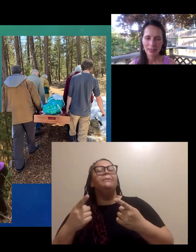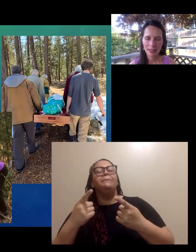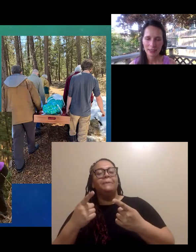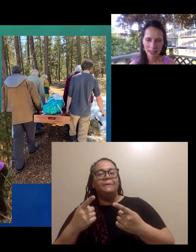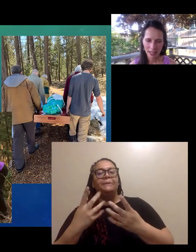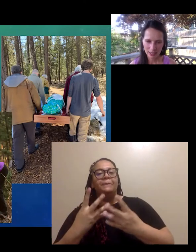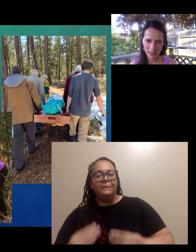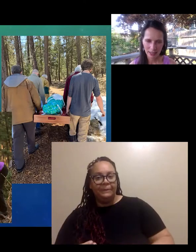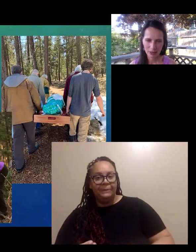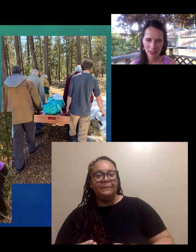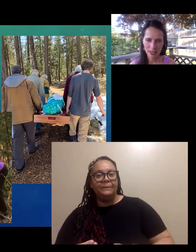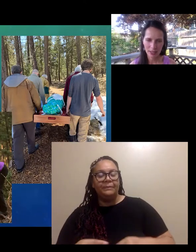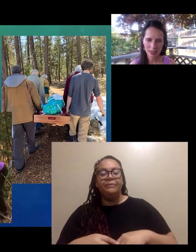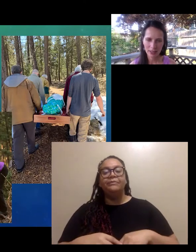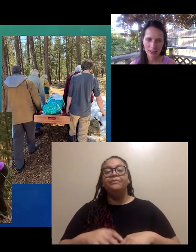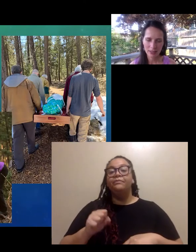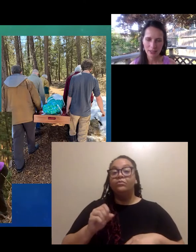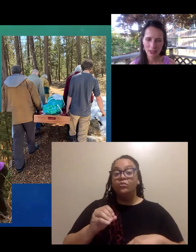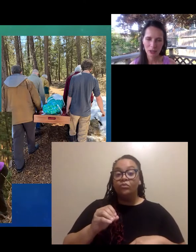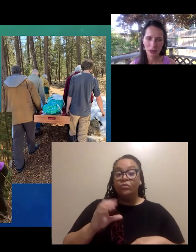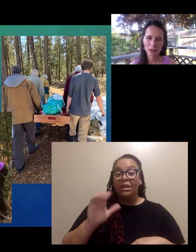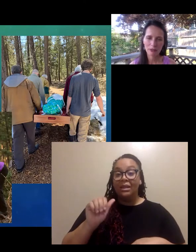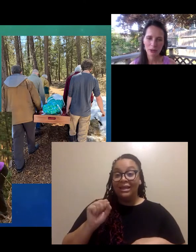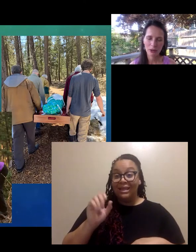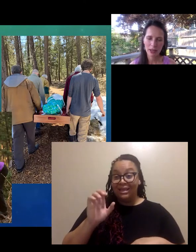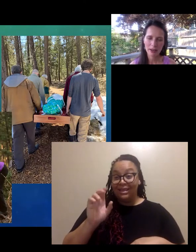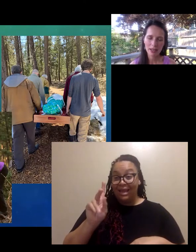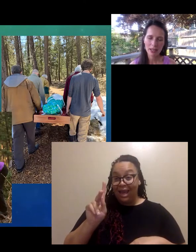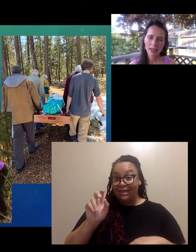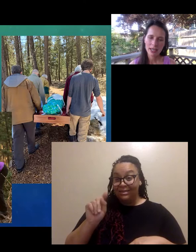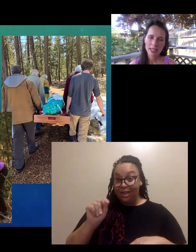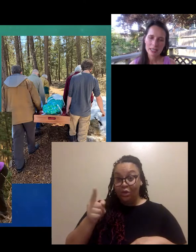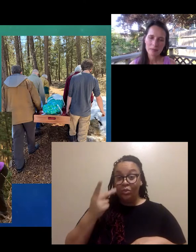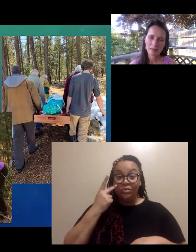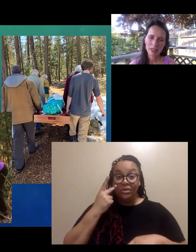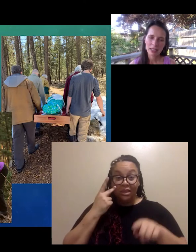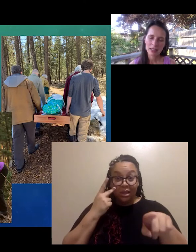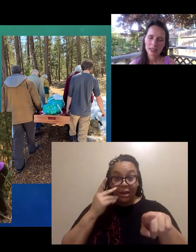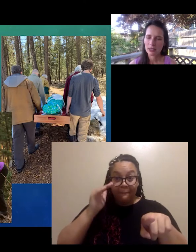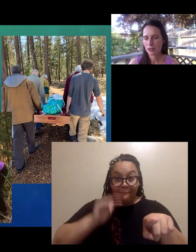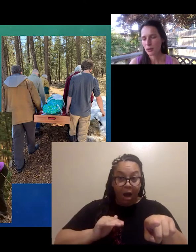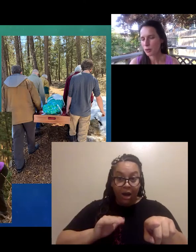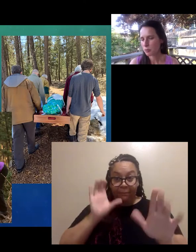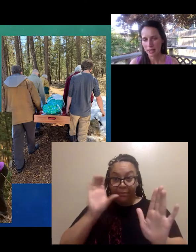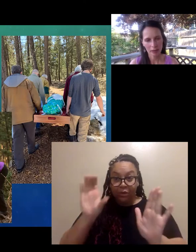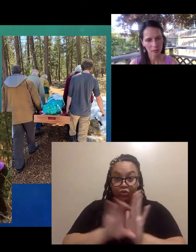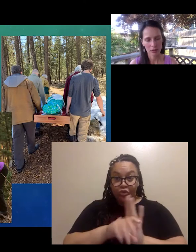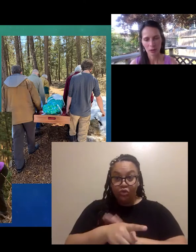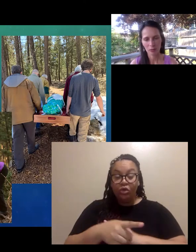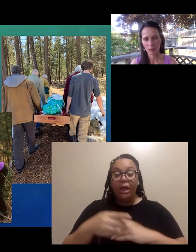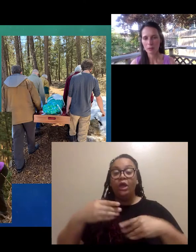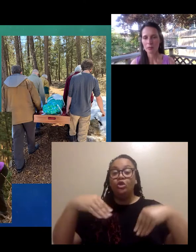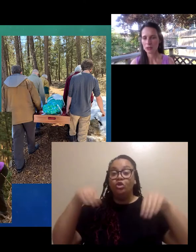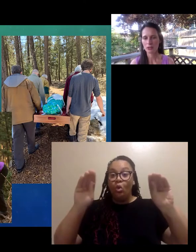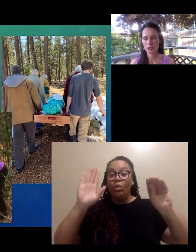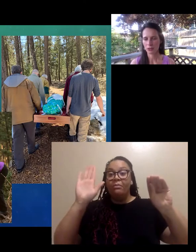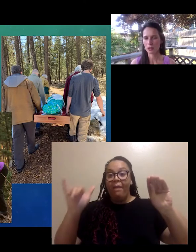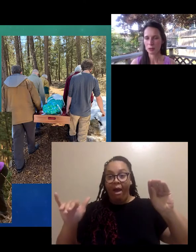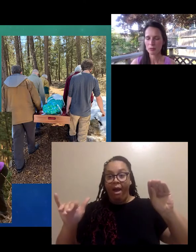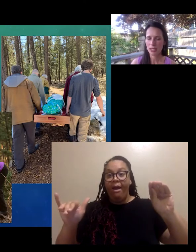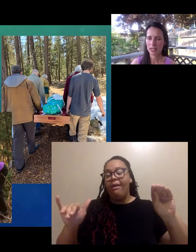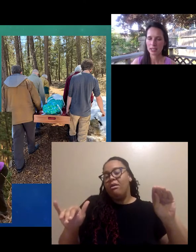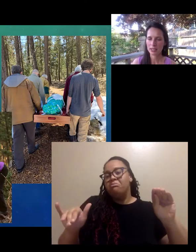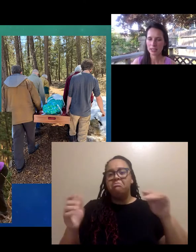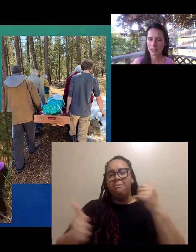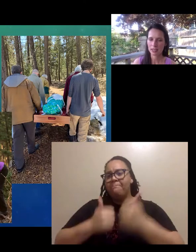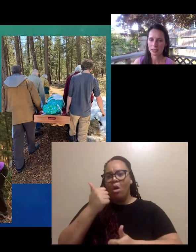the, the casket that you see in the center lower photo there, um, is sold by, you know, probably most funeral